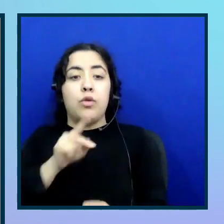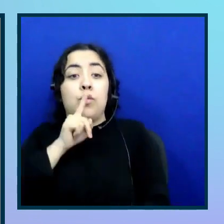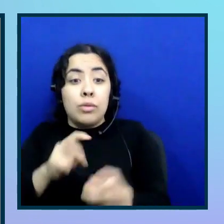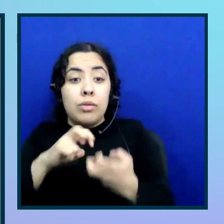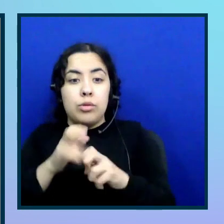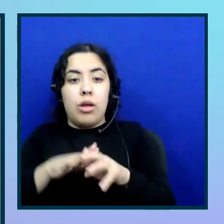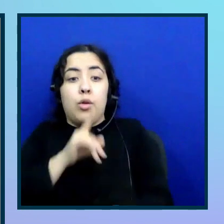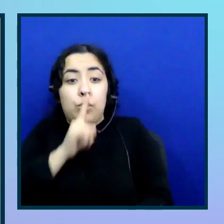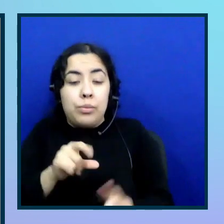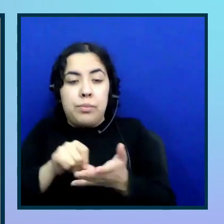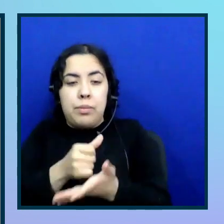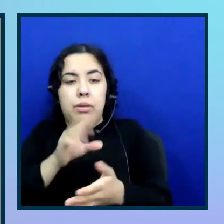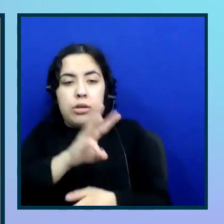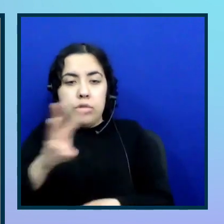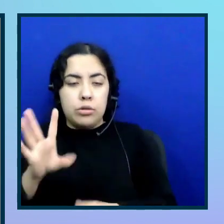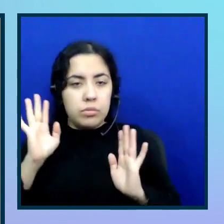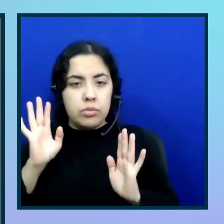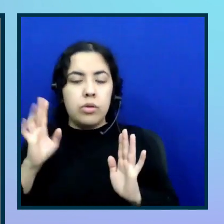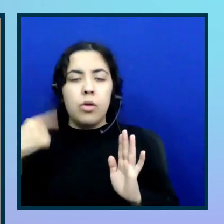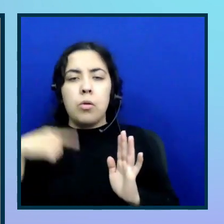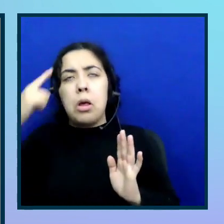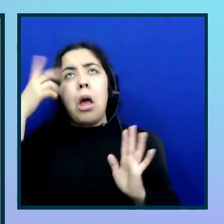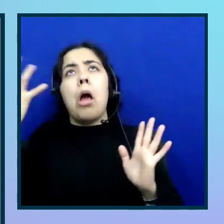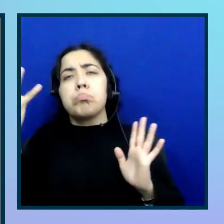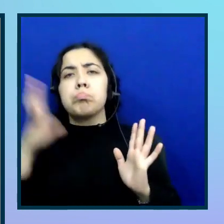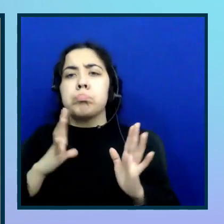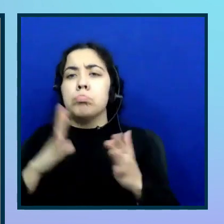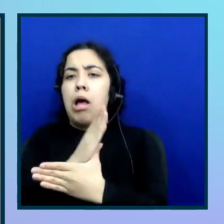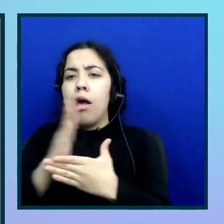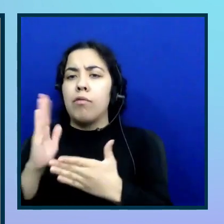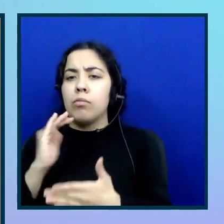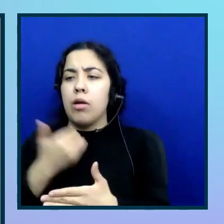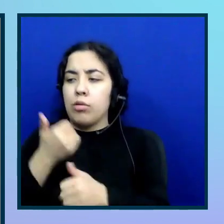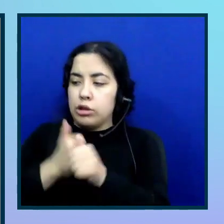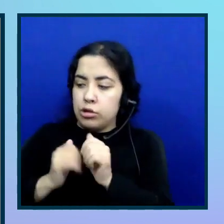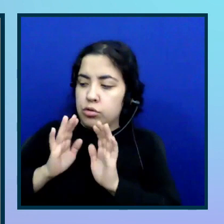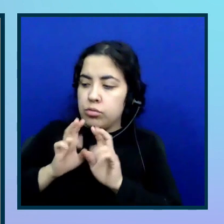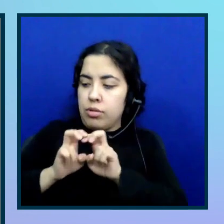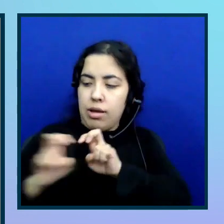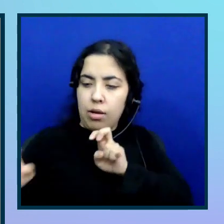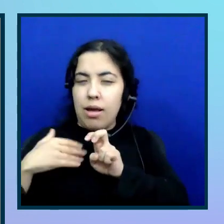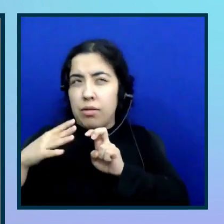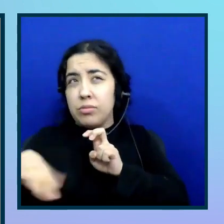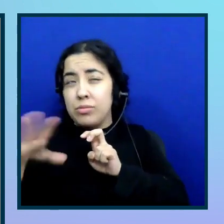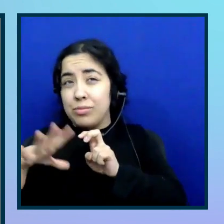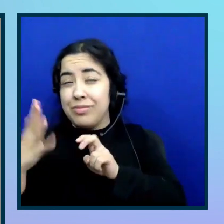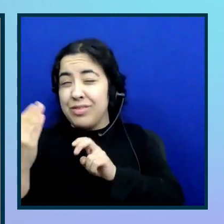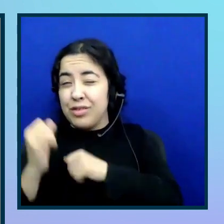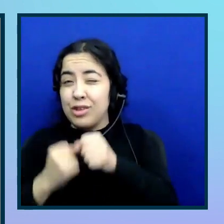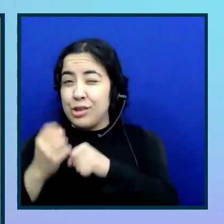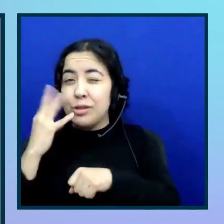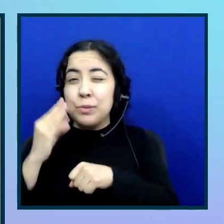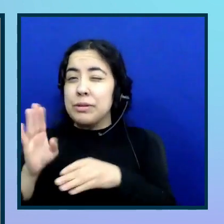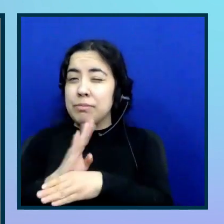real page. And so what we thought is, on average, from our, each of us on the council have like 15 years of experience in the